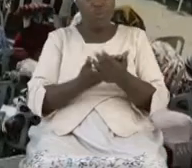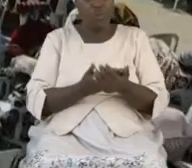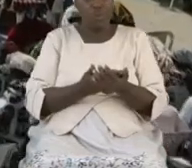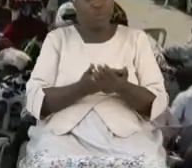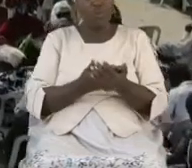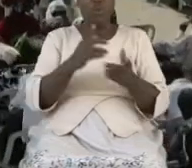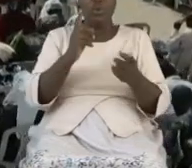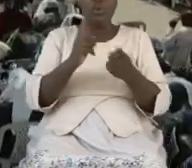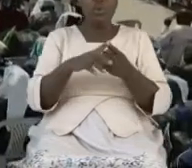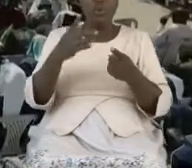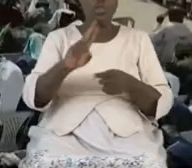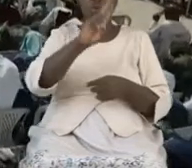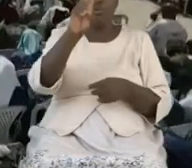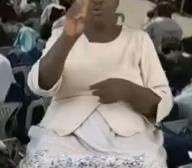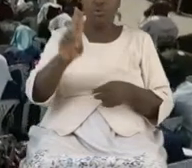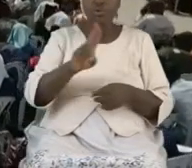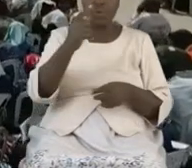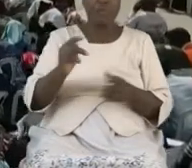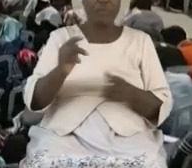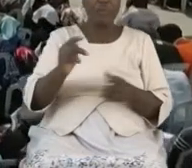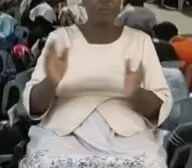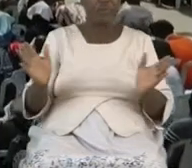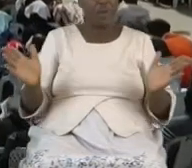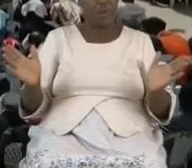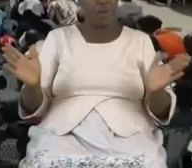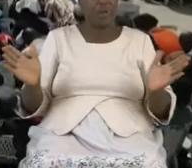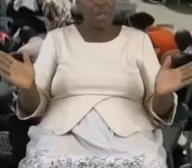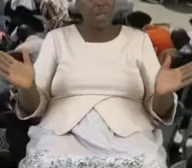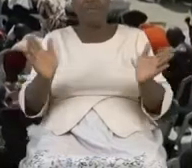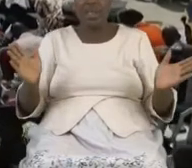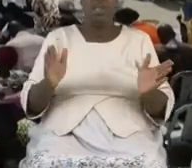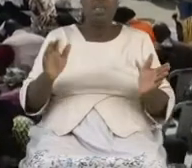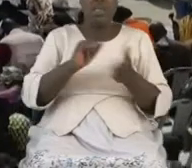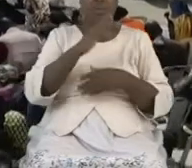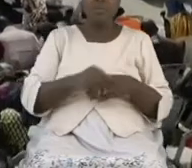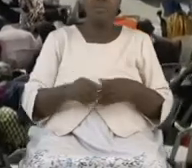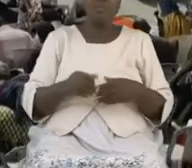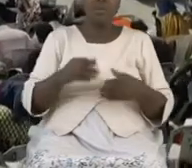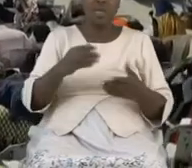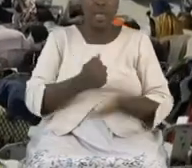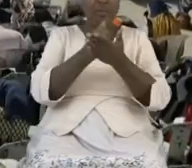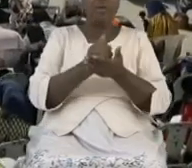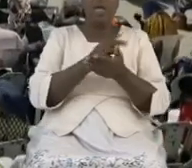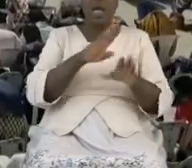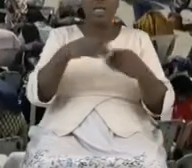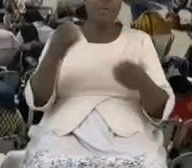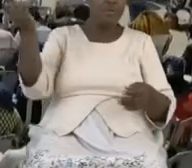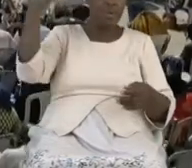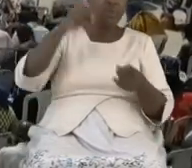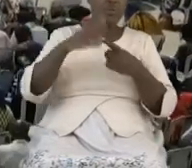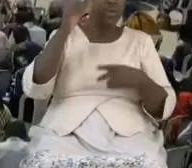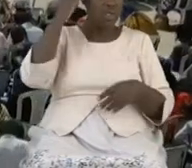of edifying, that it may minister grace to the hearers. 2 Corinthians